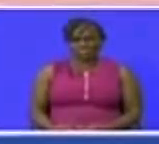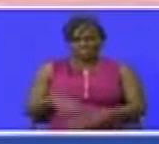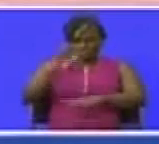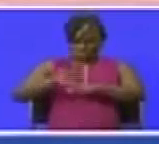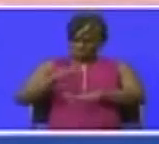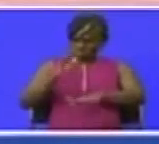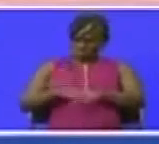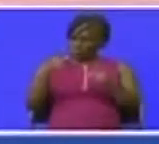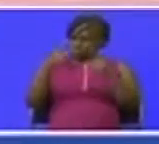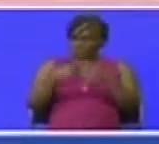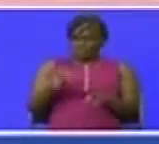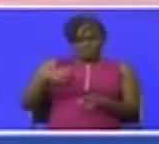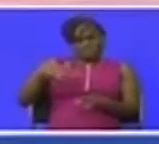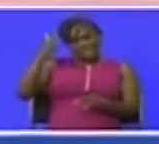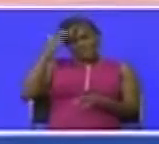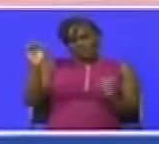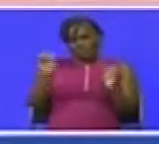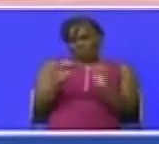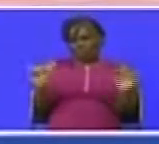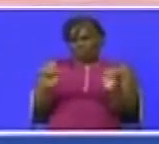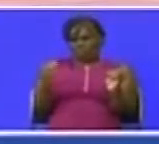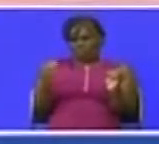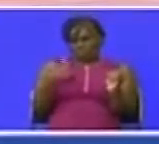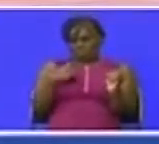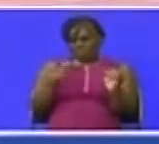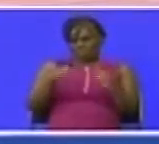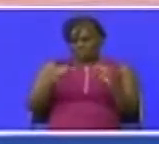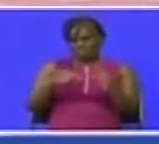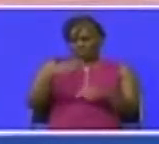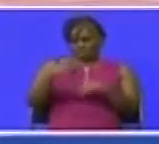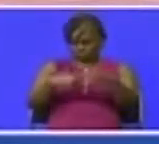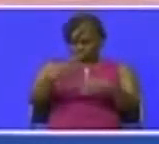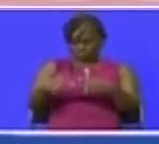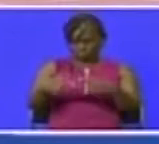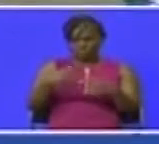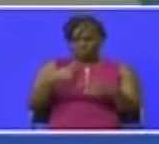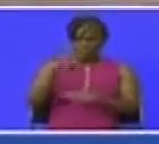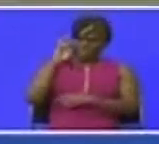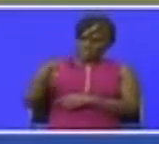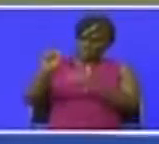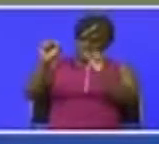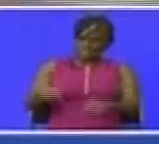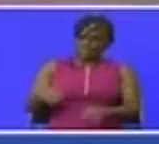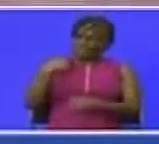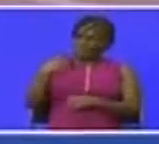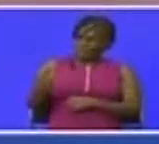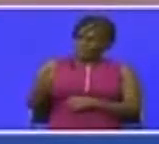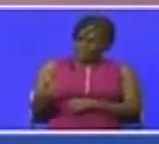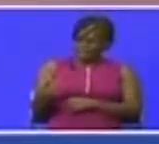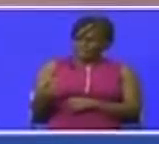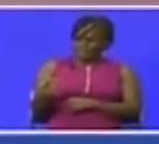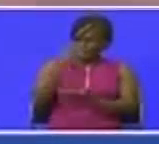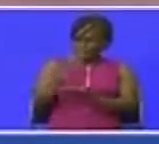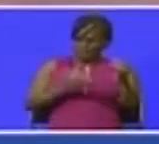Sindikuwa mzuri ni venye tu. Sikuwa najua hatu kwa sinjaenda any meetings. But nimeona nikibia mzuri. In the 100-meter